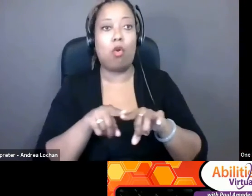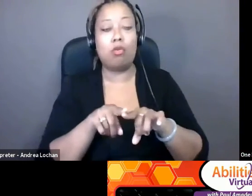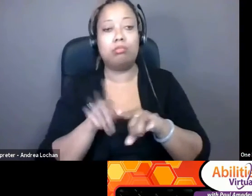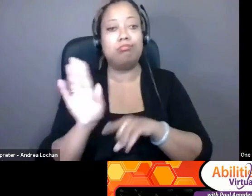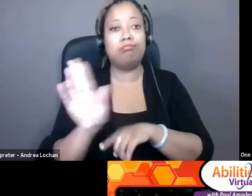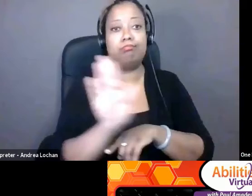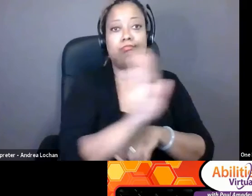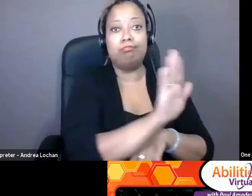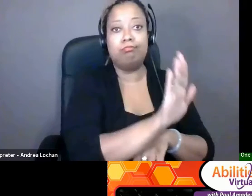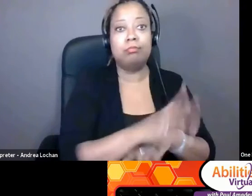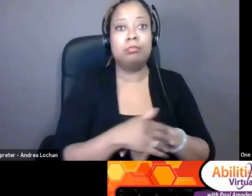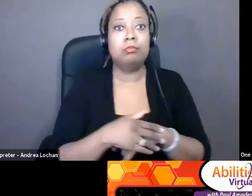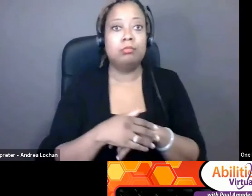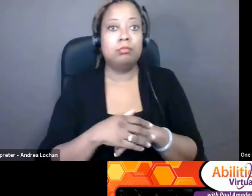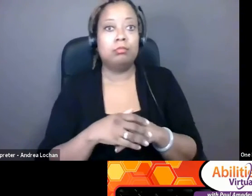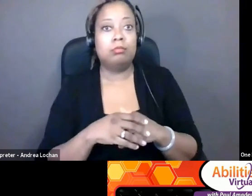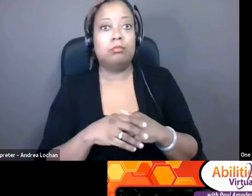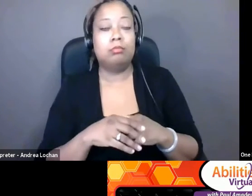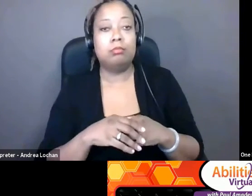one,